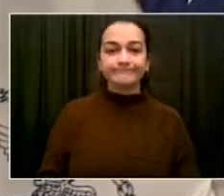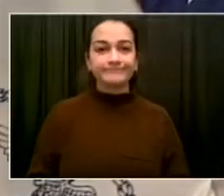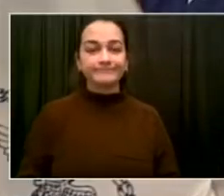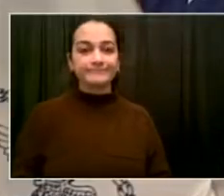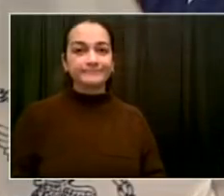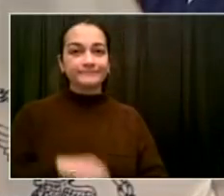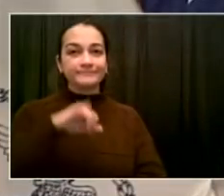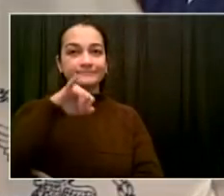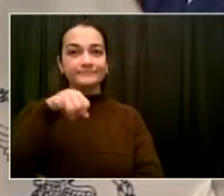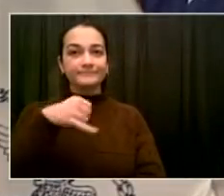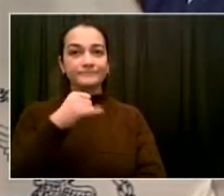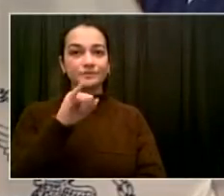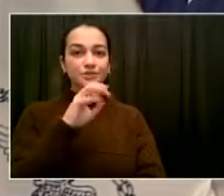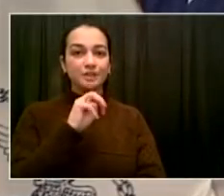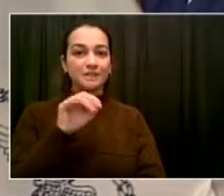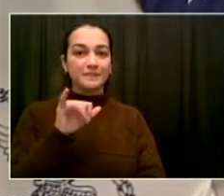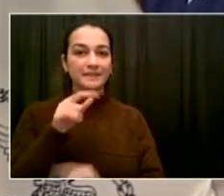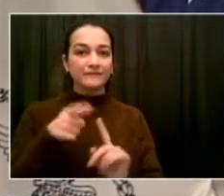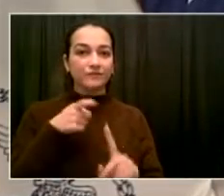Jimmy, can you hear us?